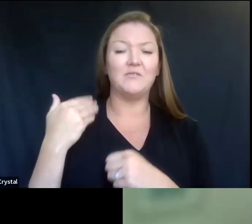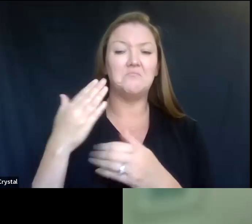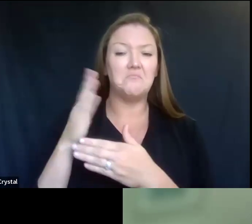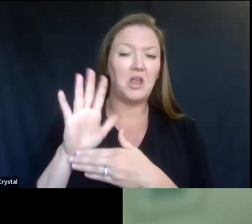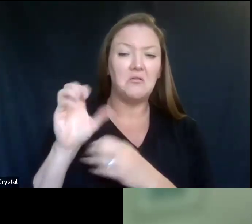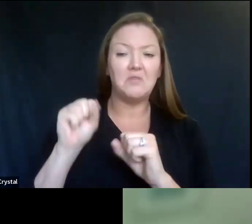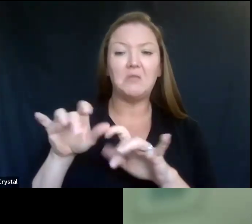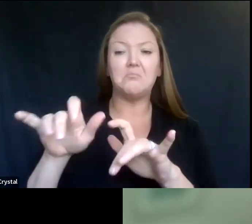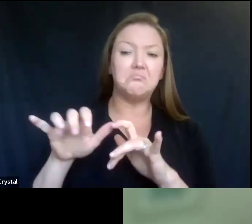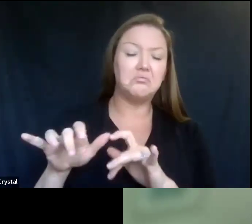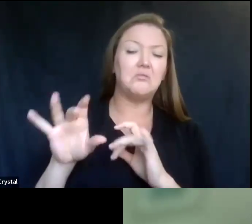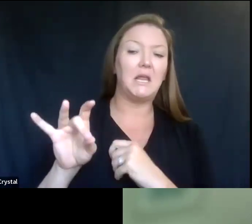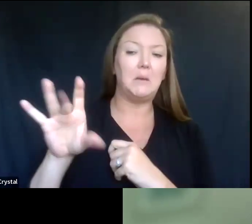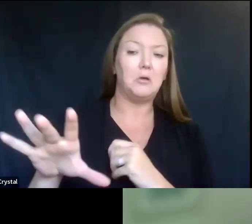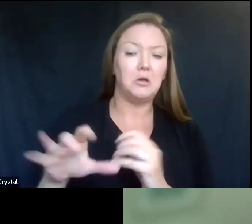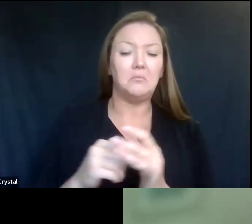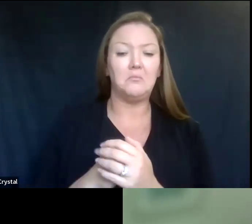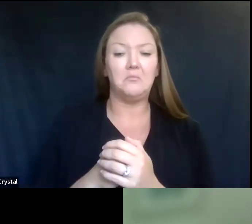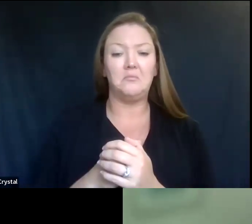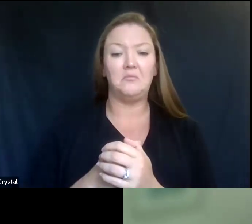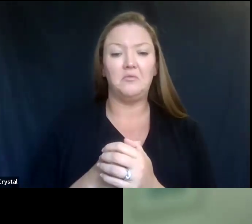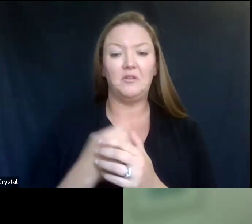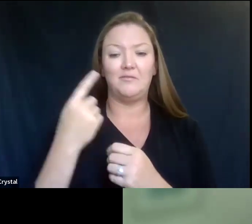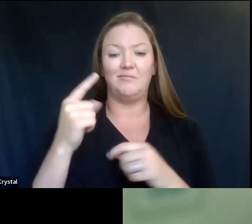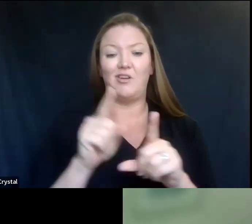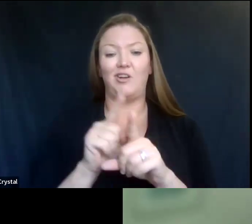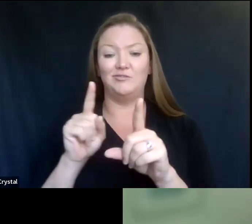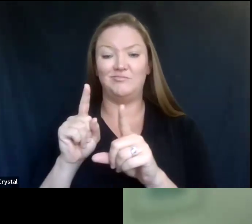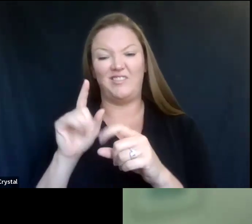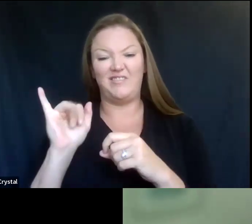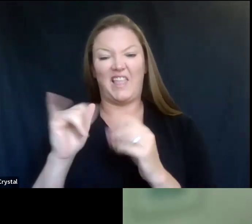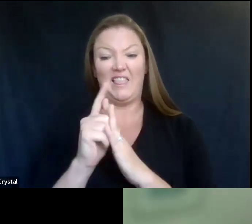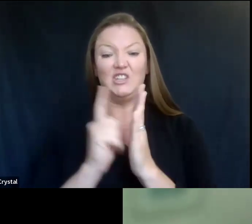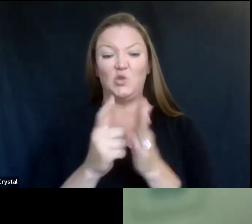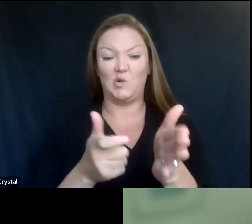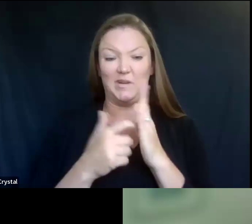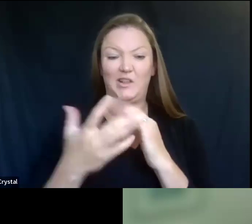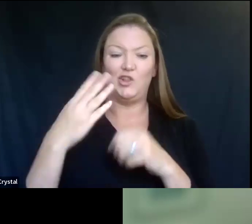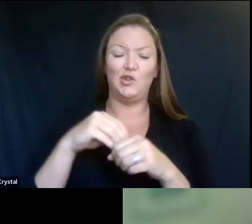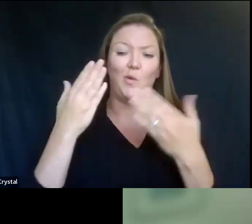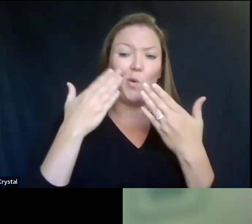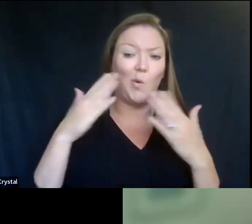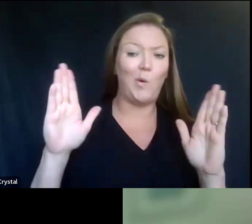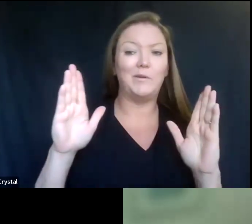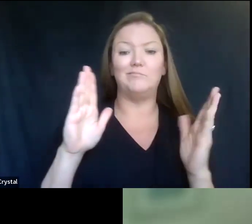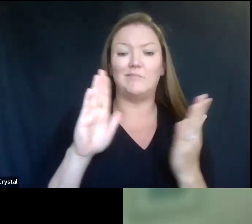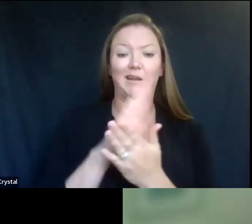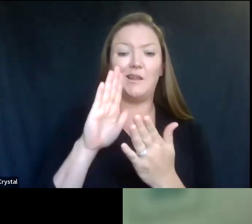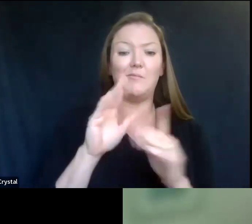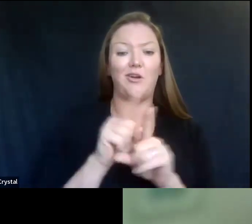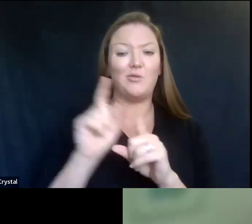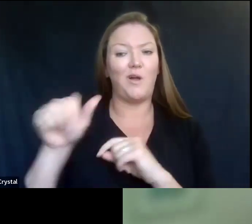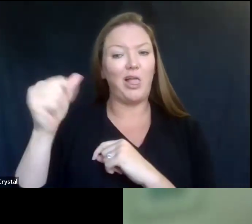stakeholder community as the legislation mandates, including open source, academia, industry, and other governments, as well as also looking